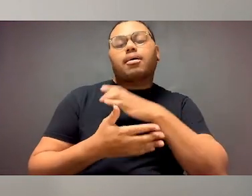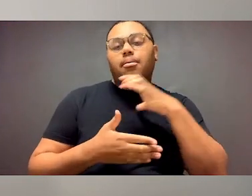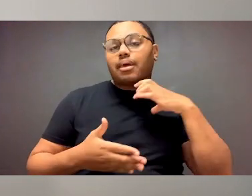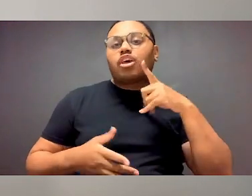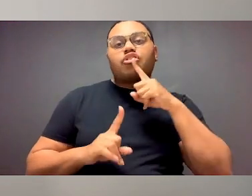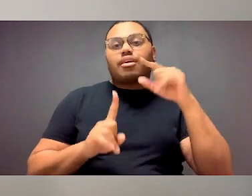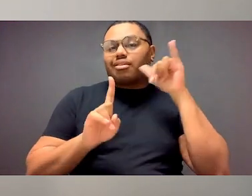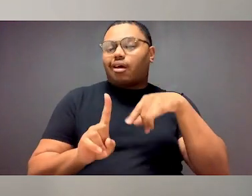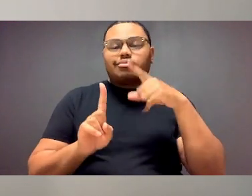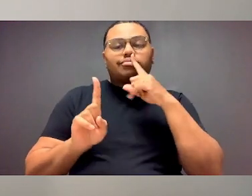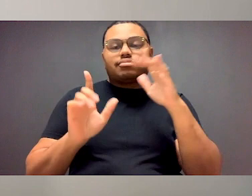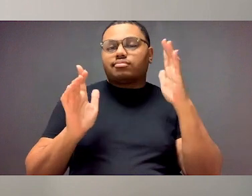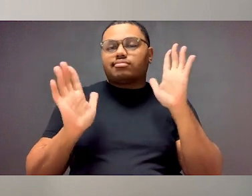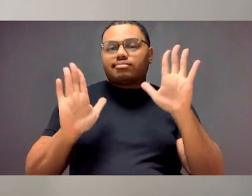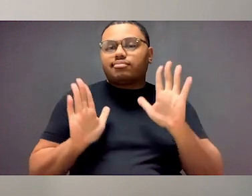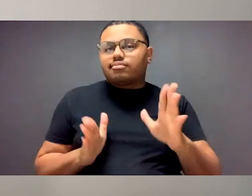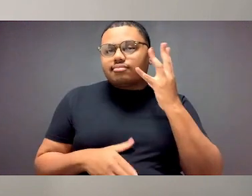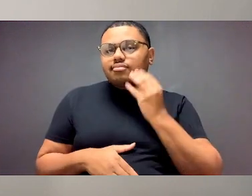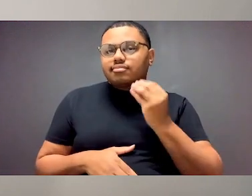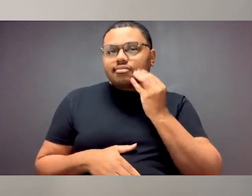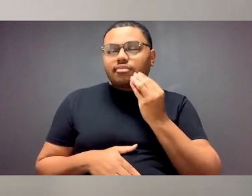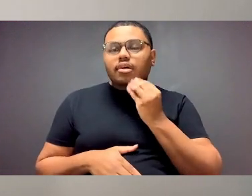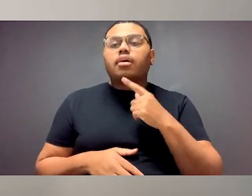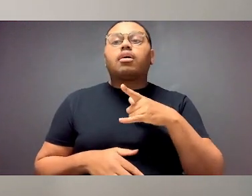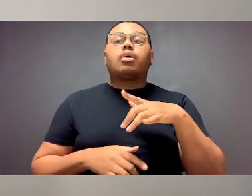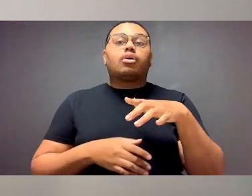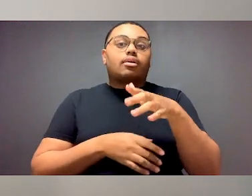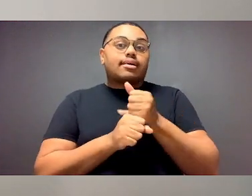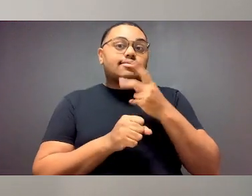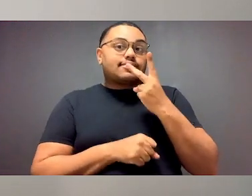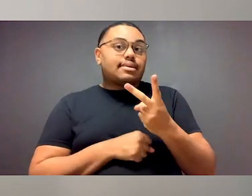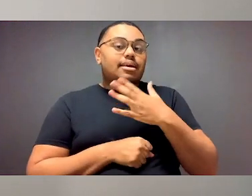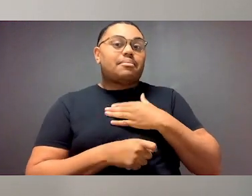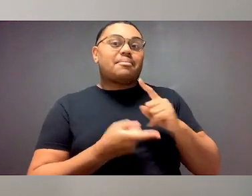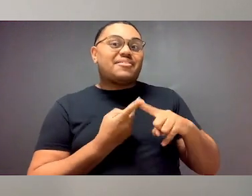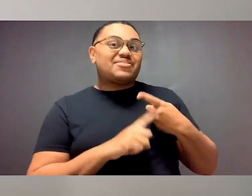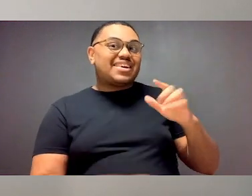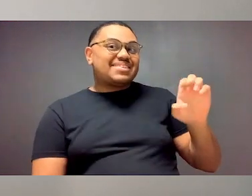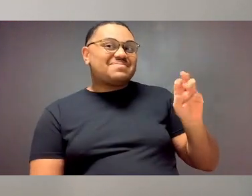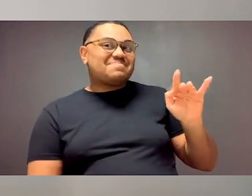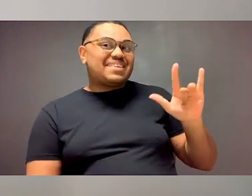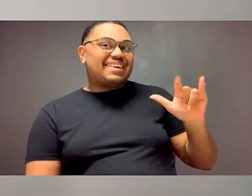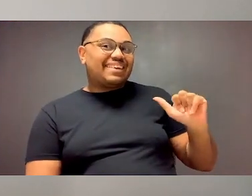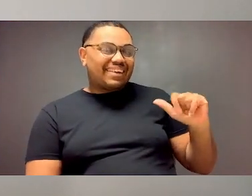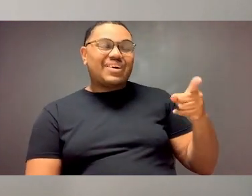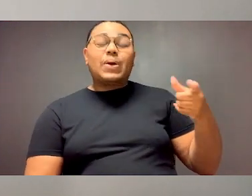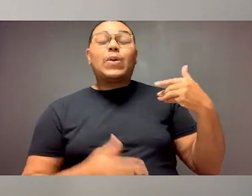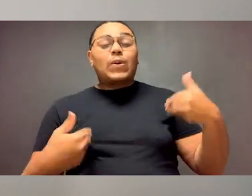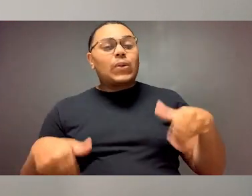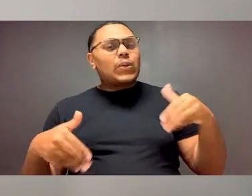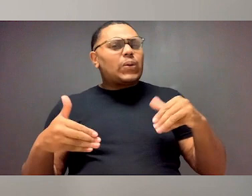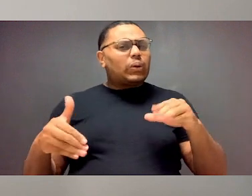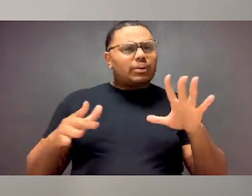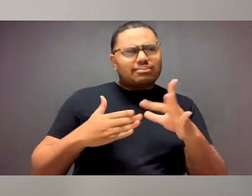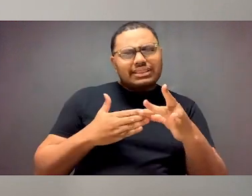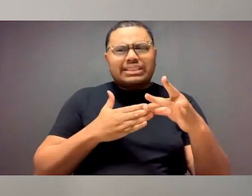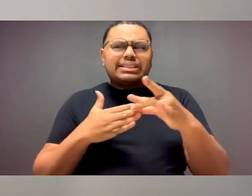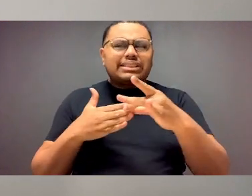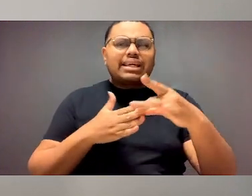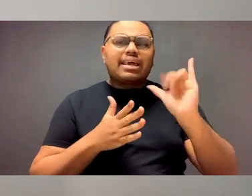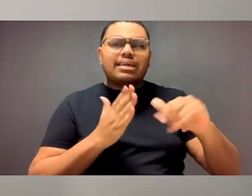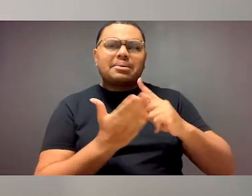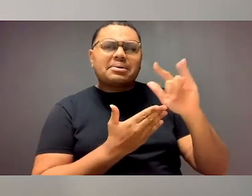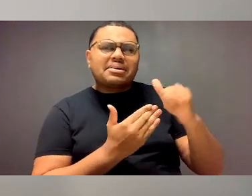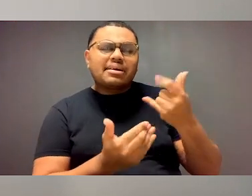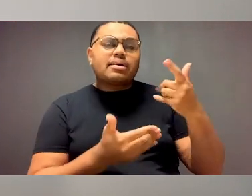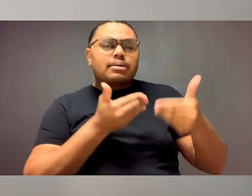getting to see my friend Amelia really shepherd that project and that process inspired me, and